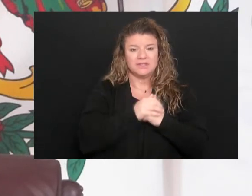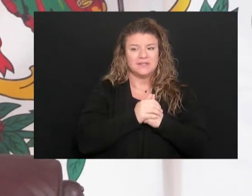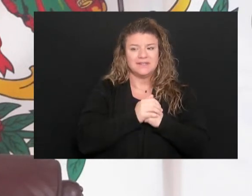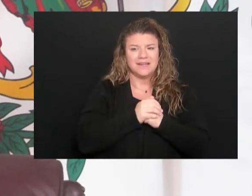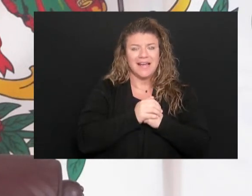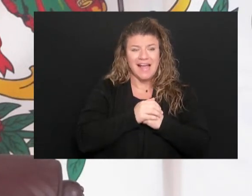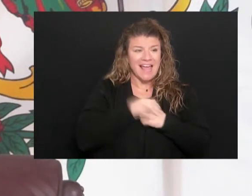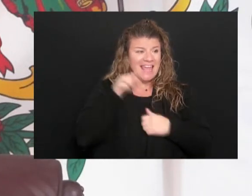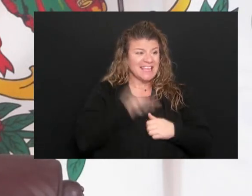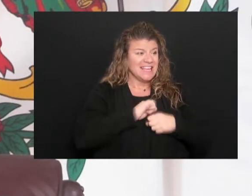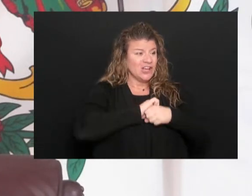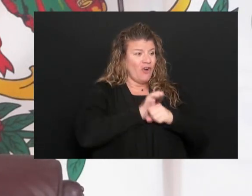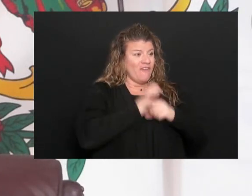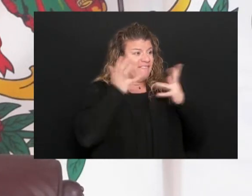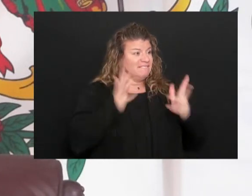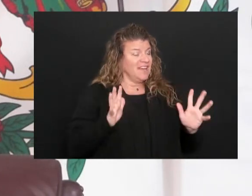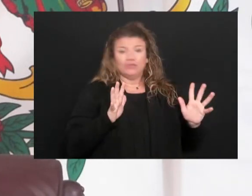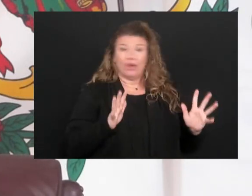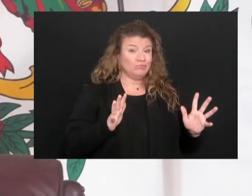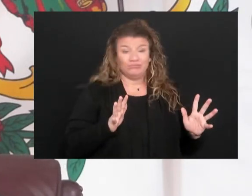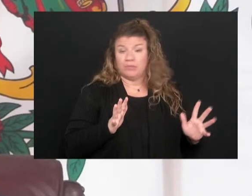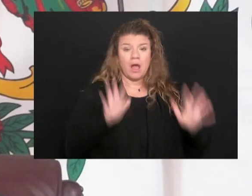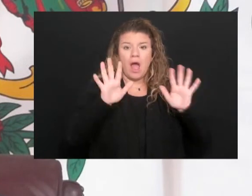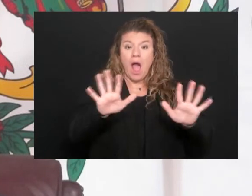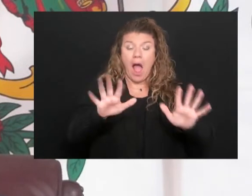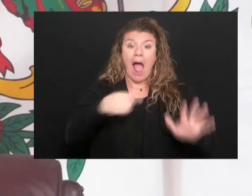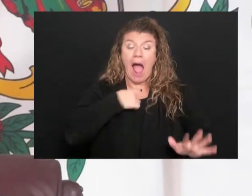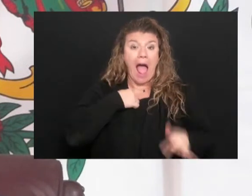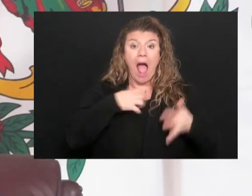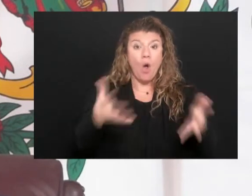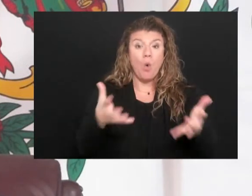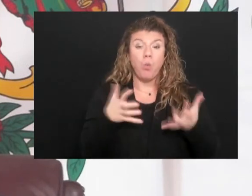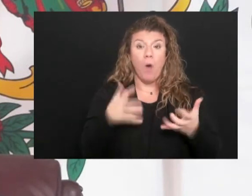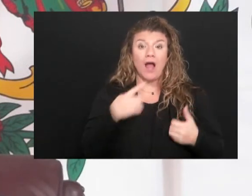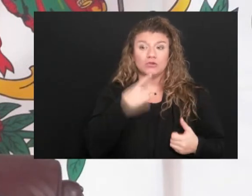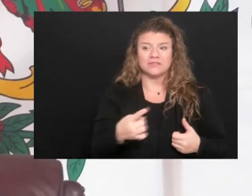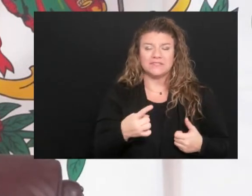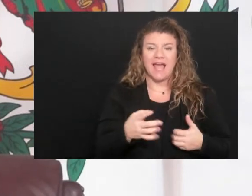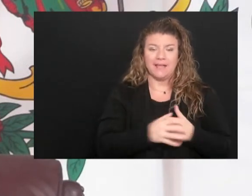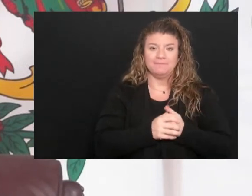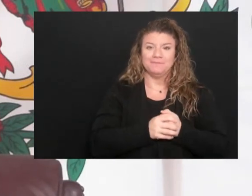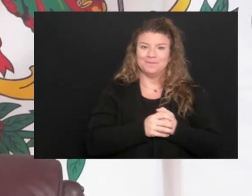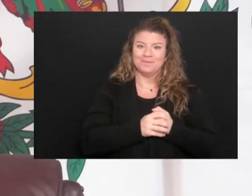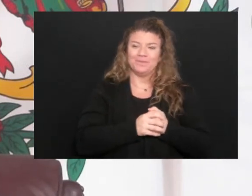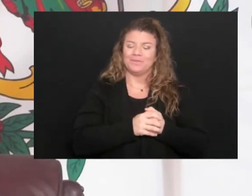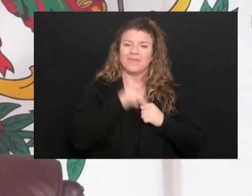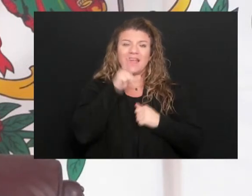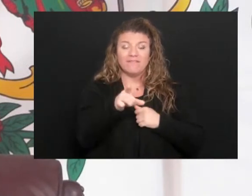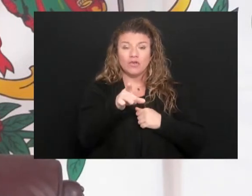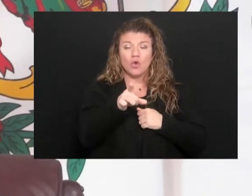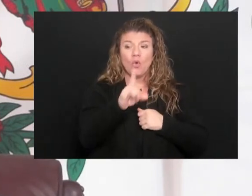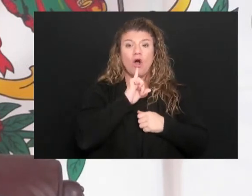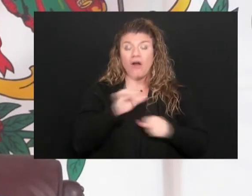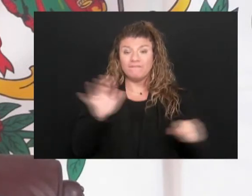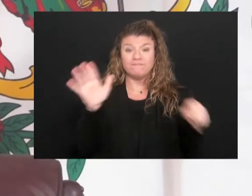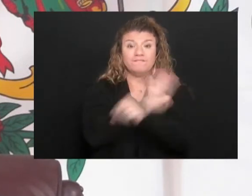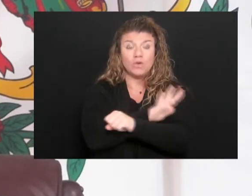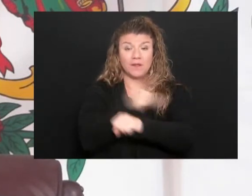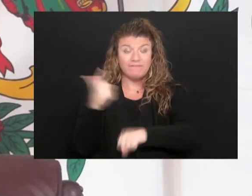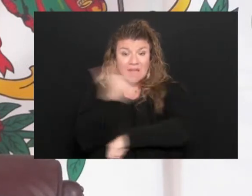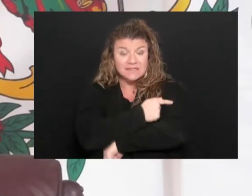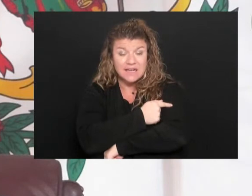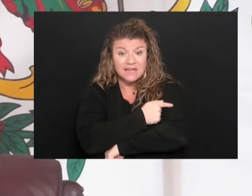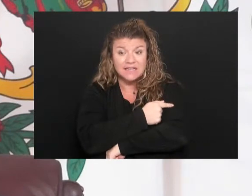woods yet. Now, I'd love to be able to sit here and say to you, if you're fully